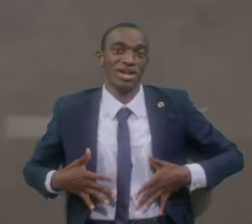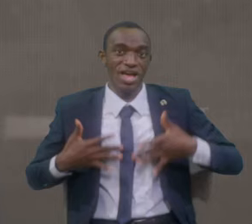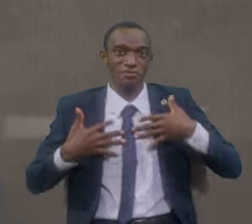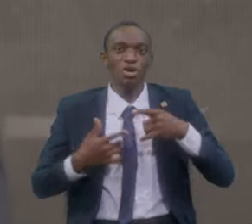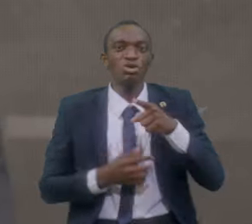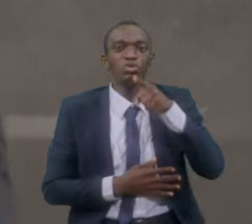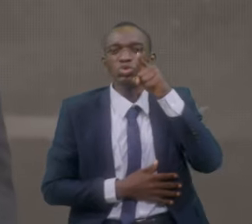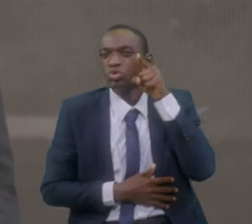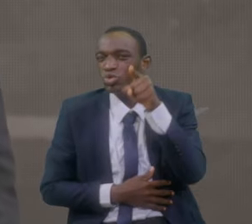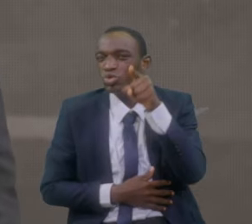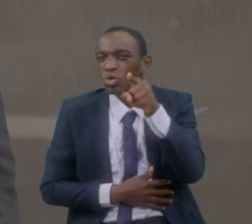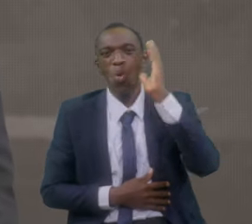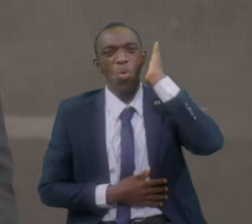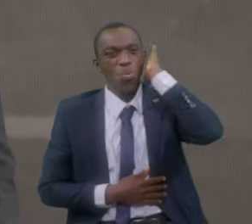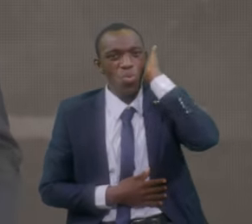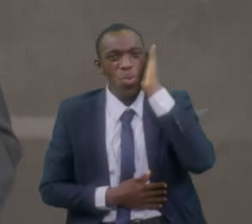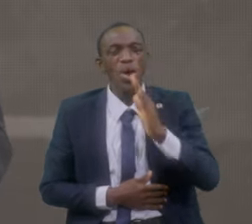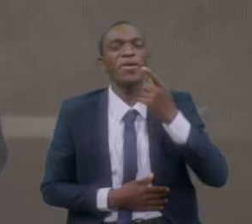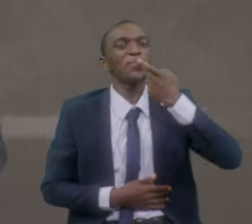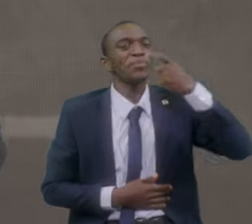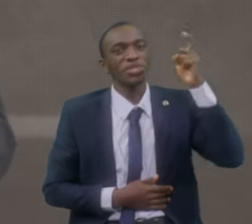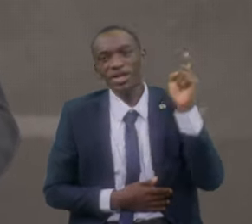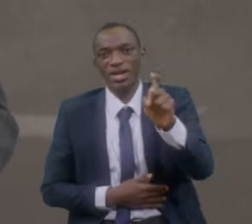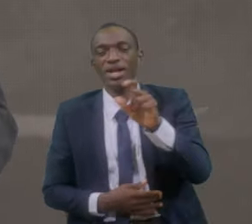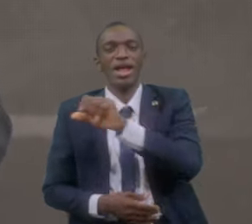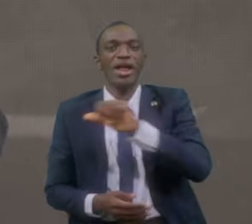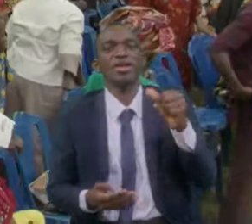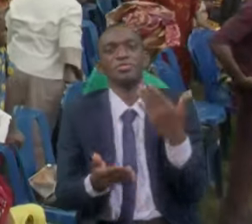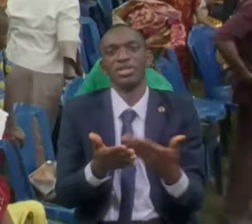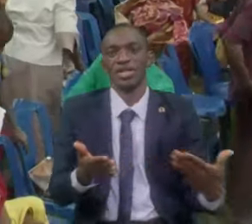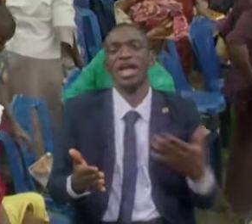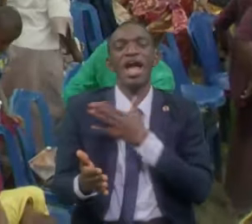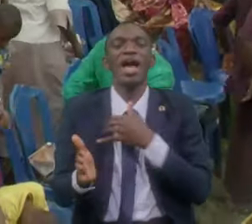shalt decree a thing, and it shall